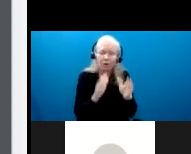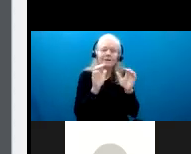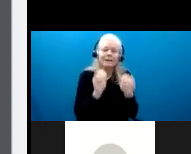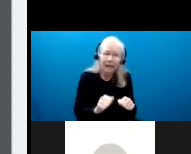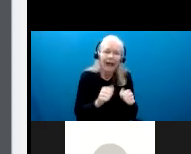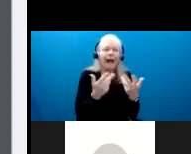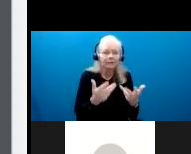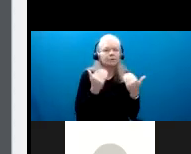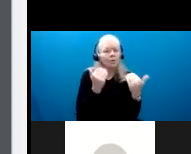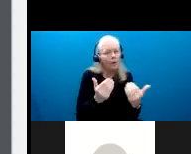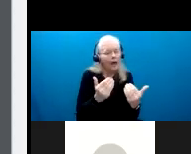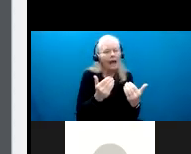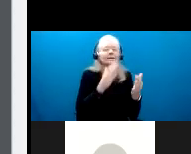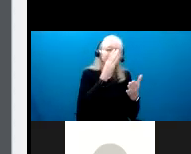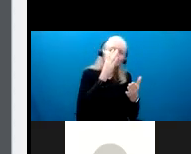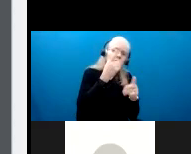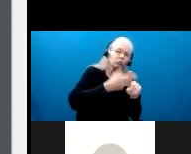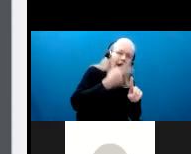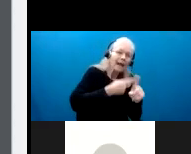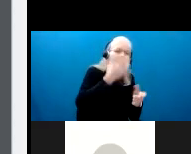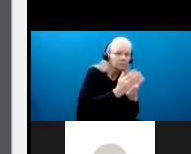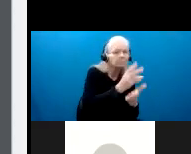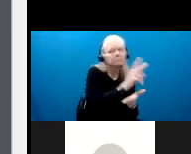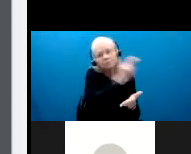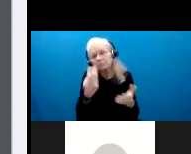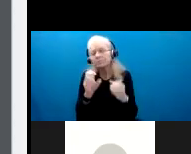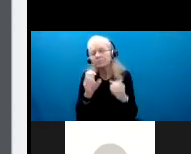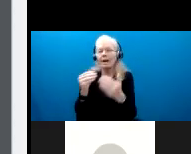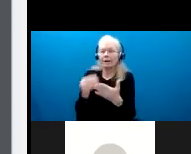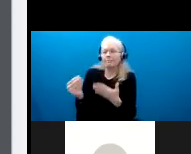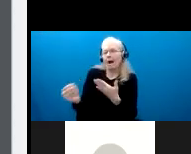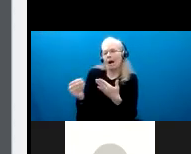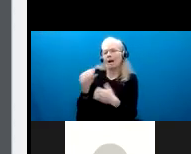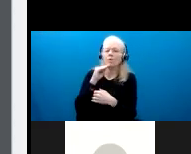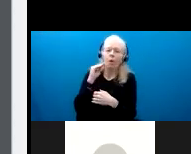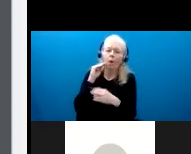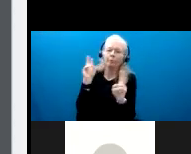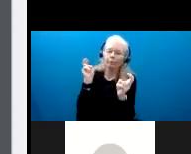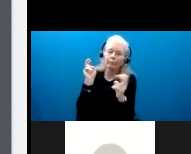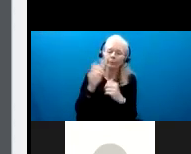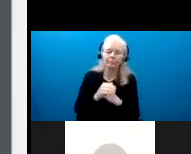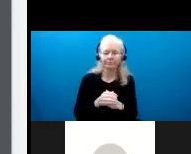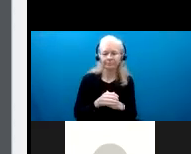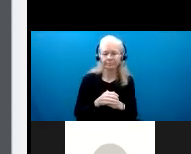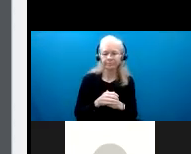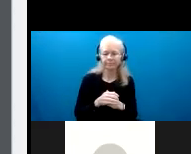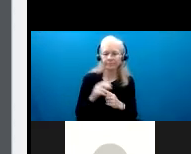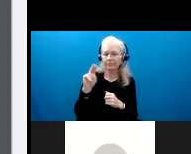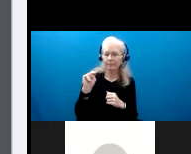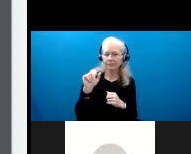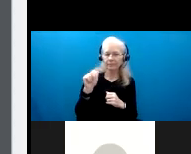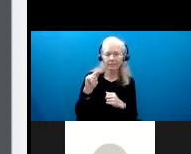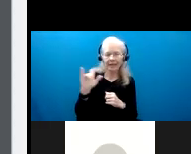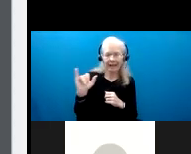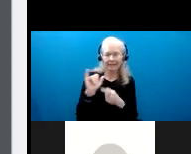Thank you. Anyone else? Nancy? Addressing specifically to the